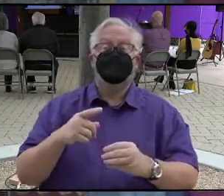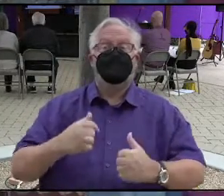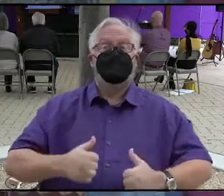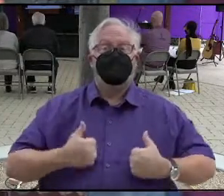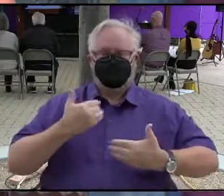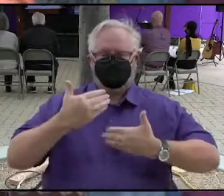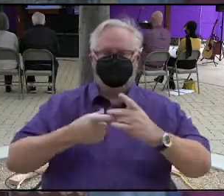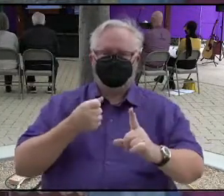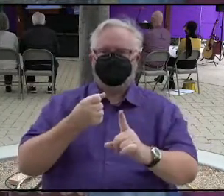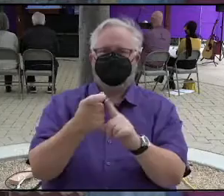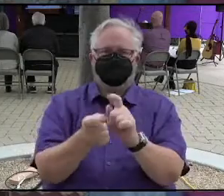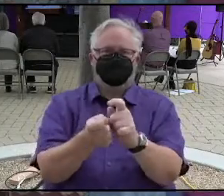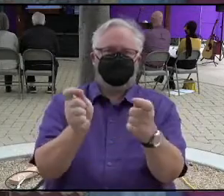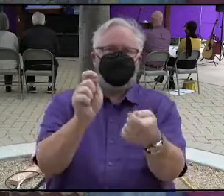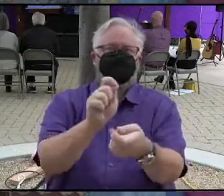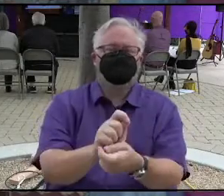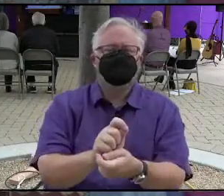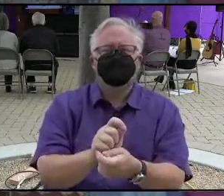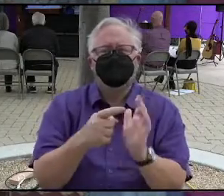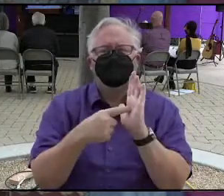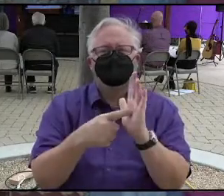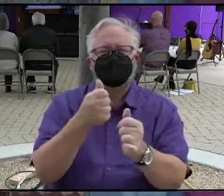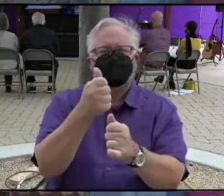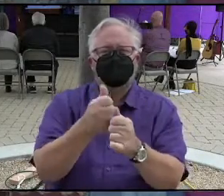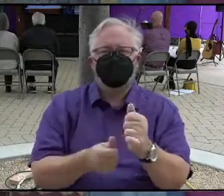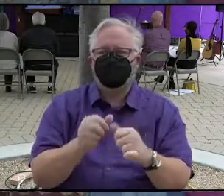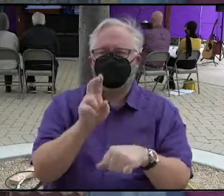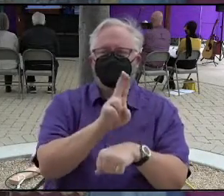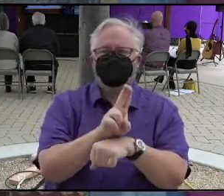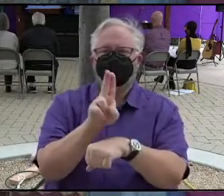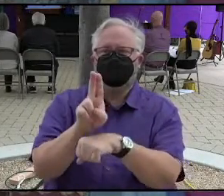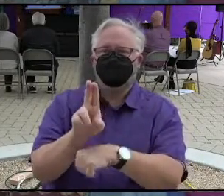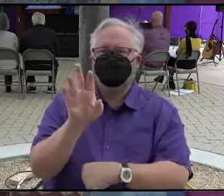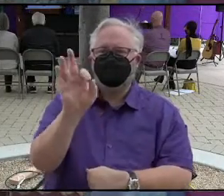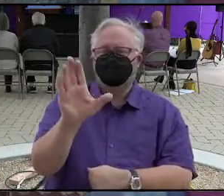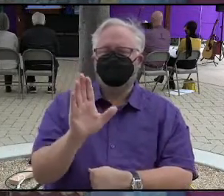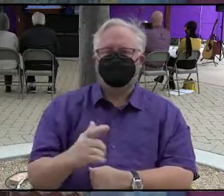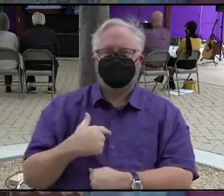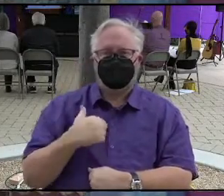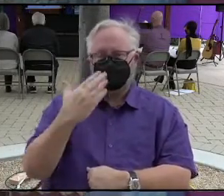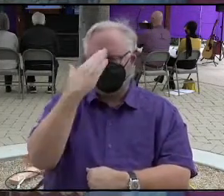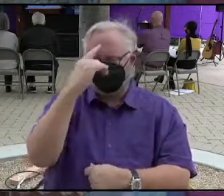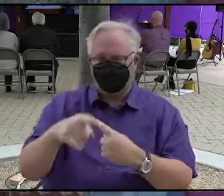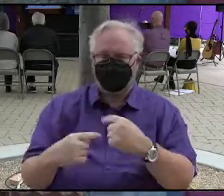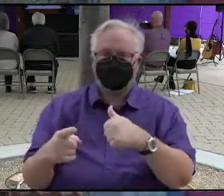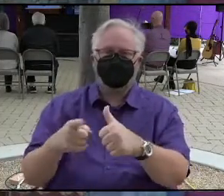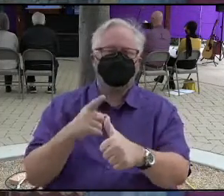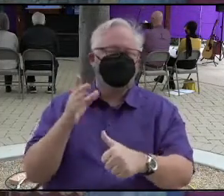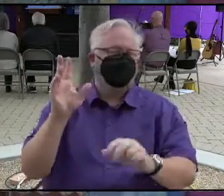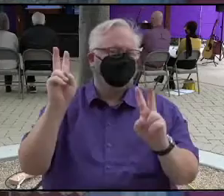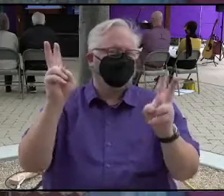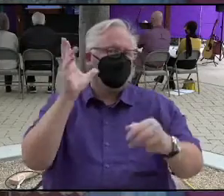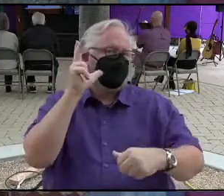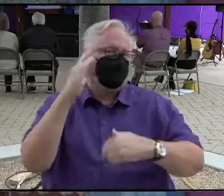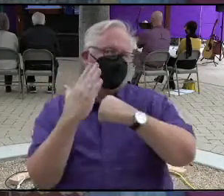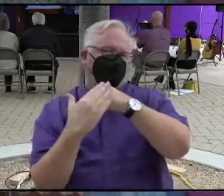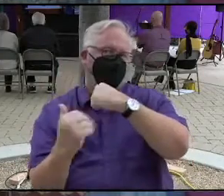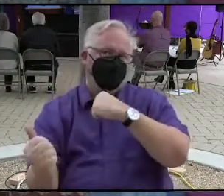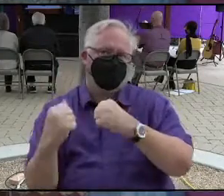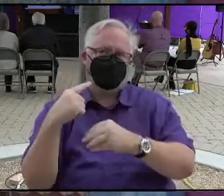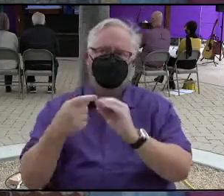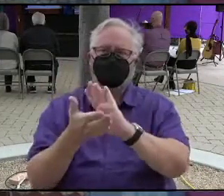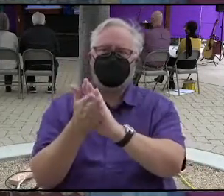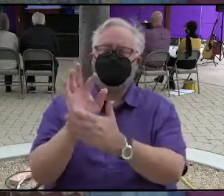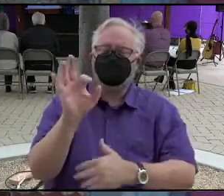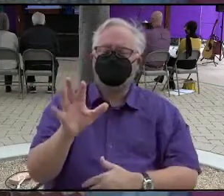lives. For example, pretty much every UU minister I know has a story about hearing the call to ministry. And we love to tell those